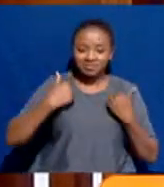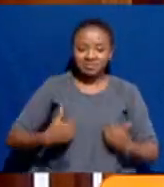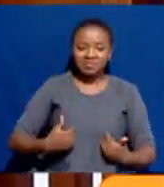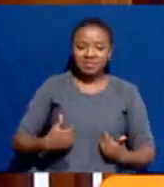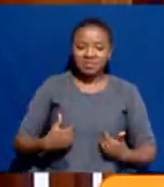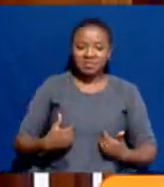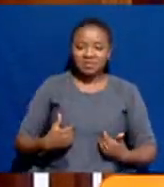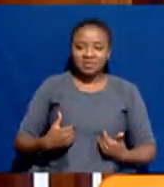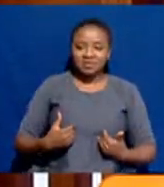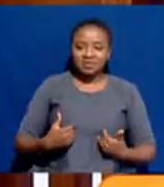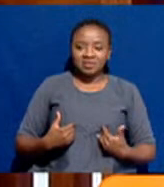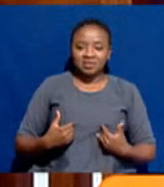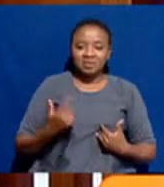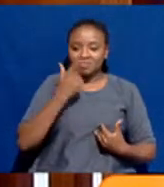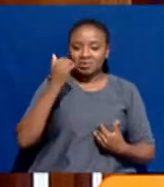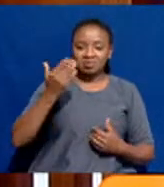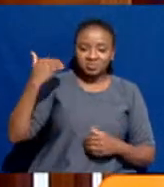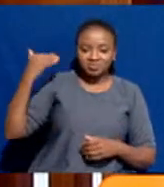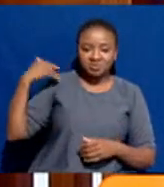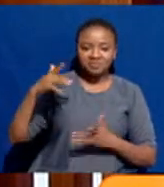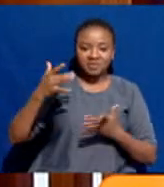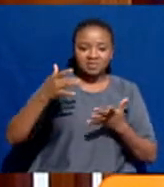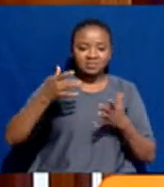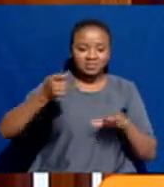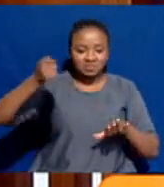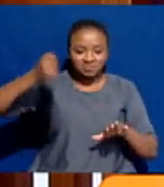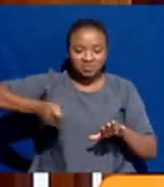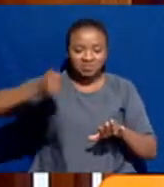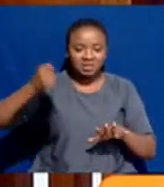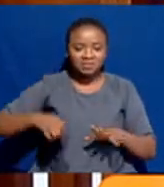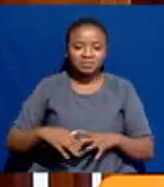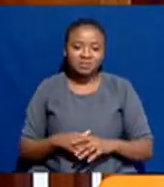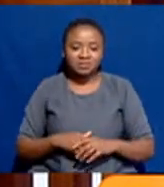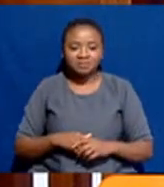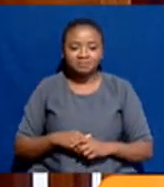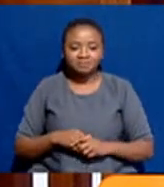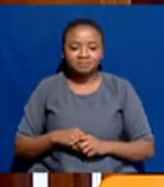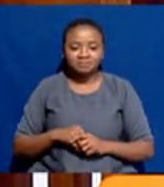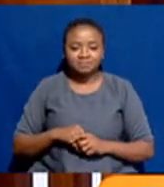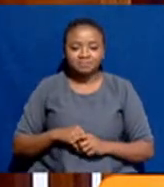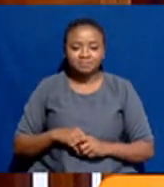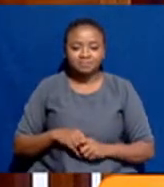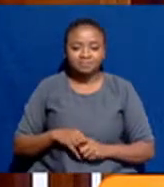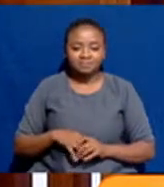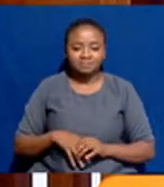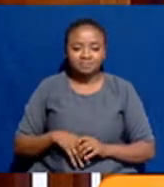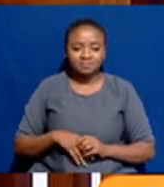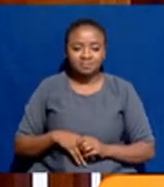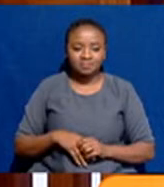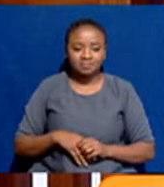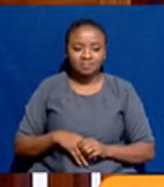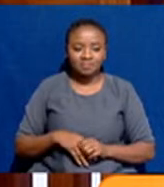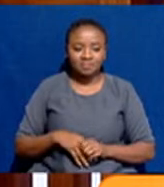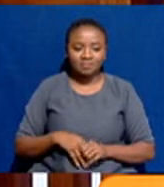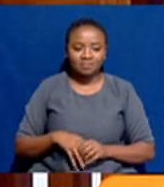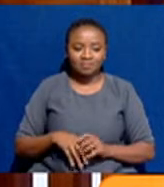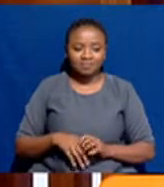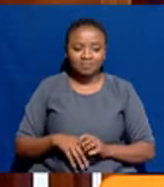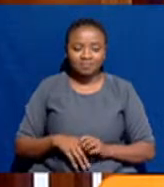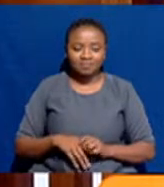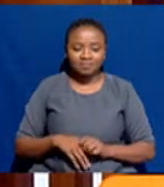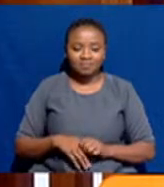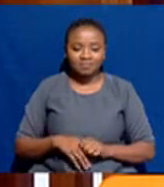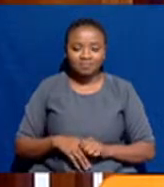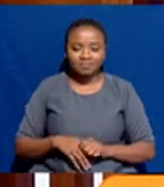the petition. That one ruling, yeah. Yeah, that one ruling. And, you know, I find it, you